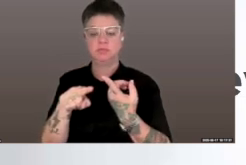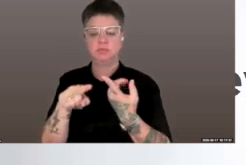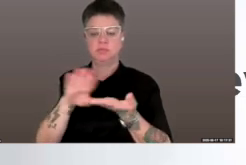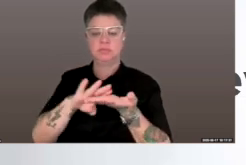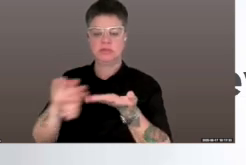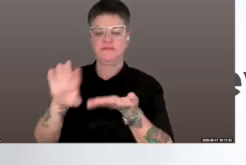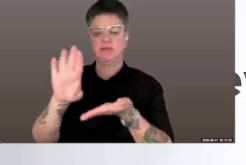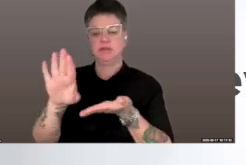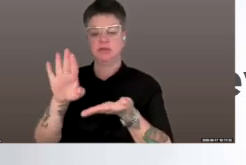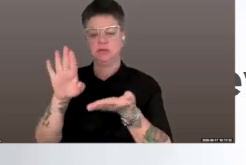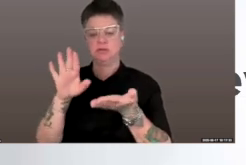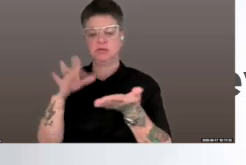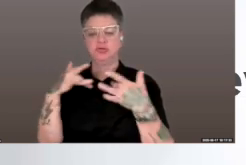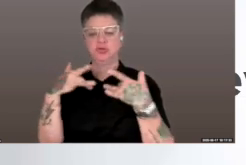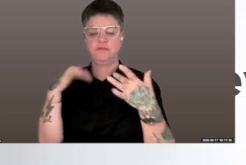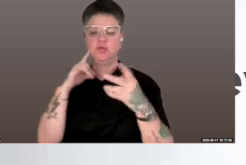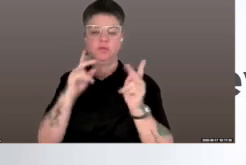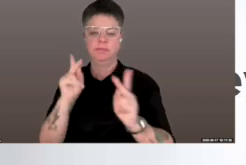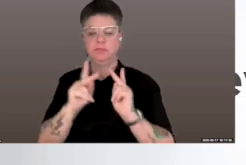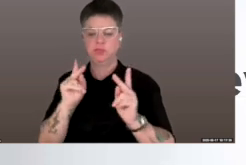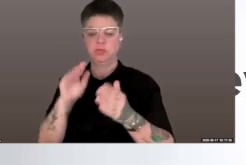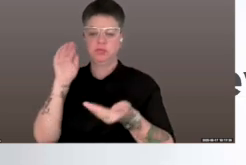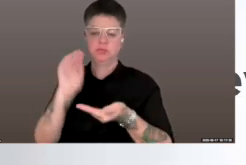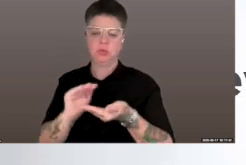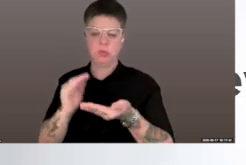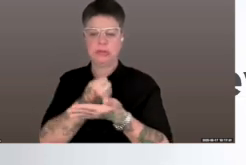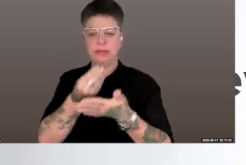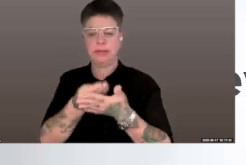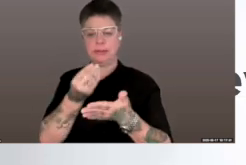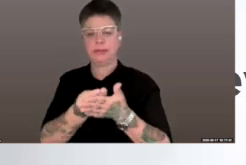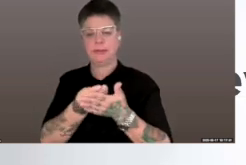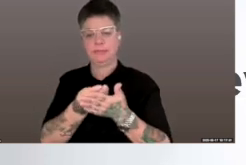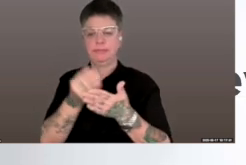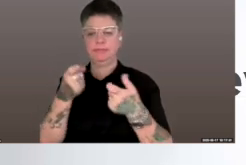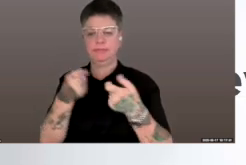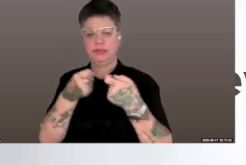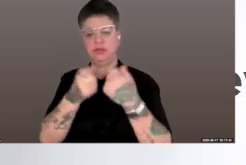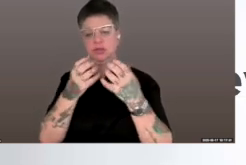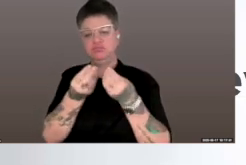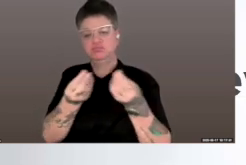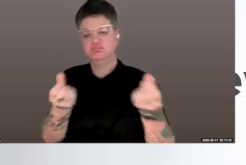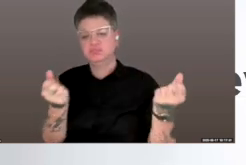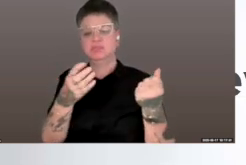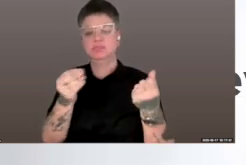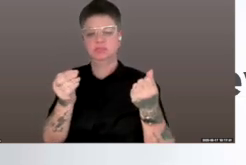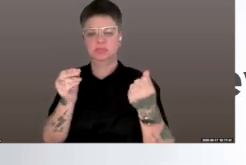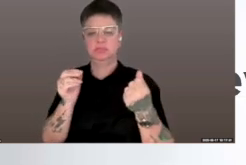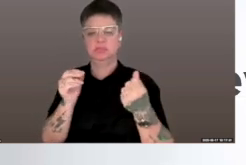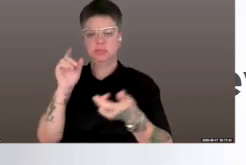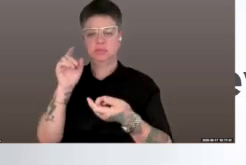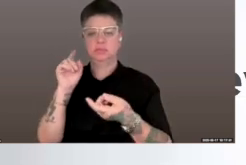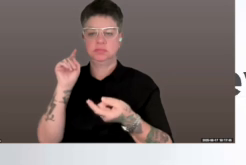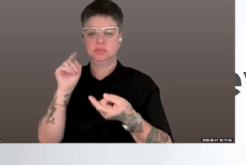in the past and currently only replace battery packs or modules after